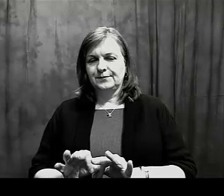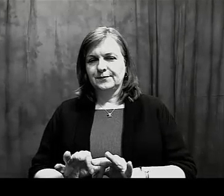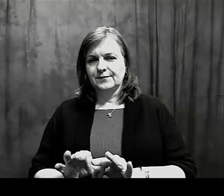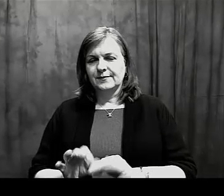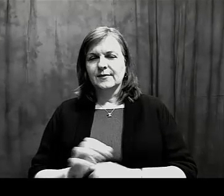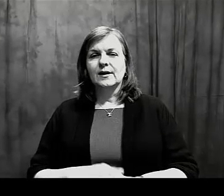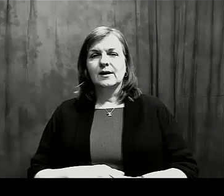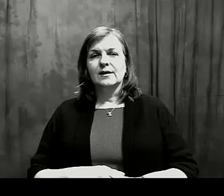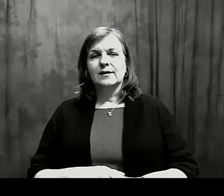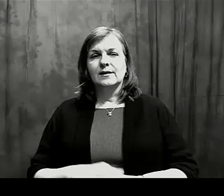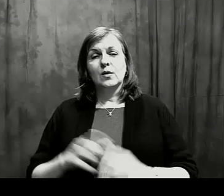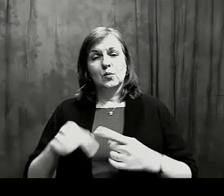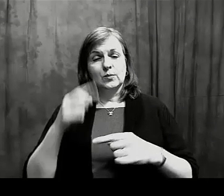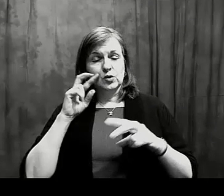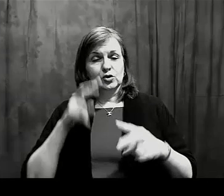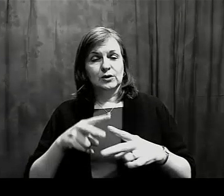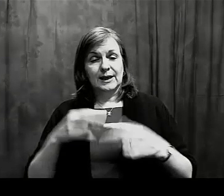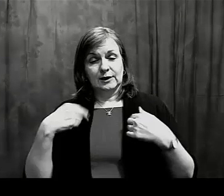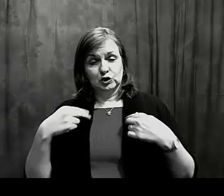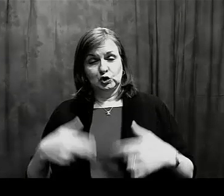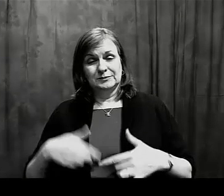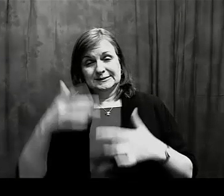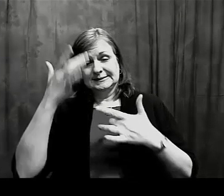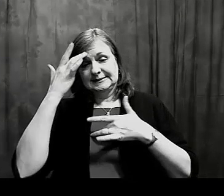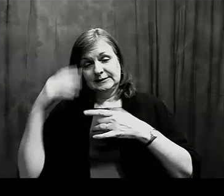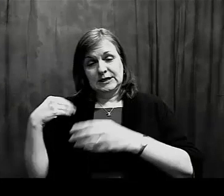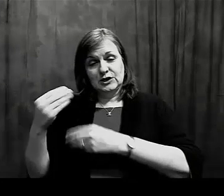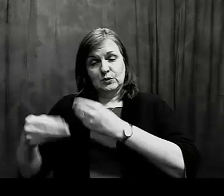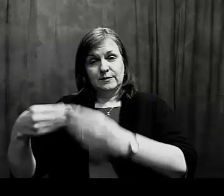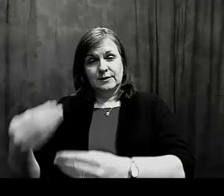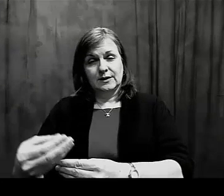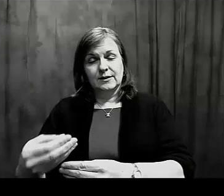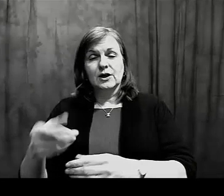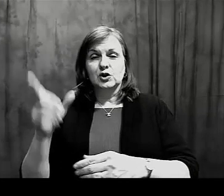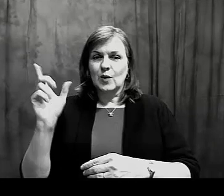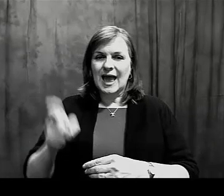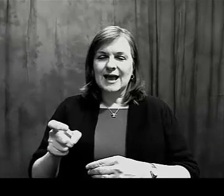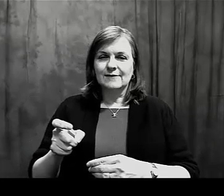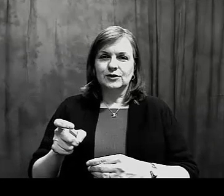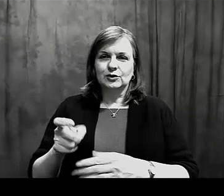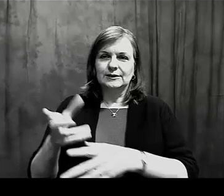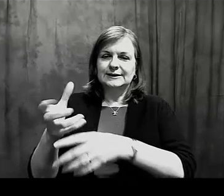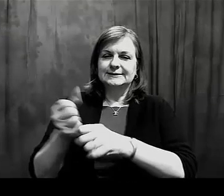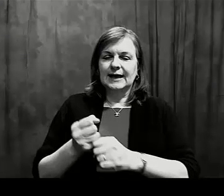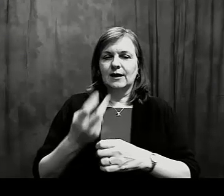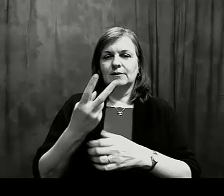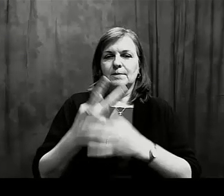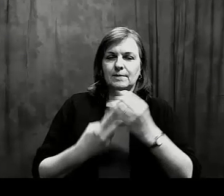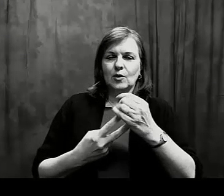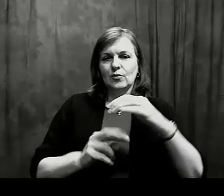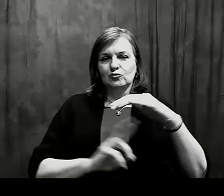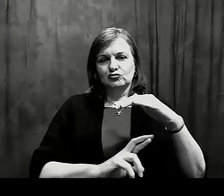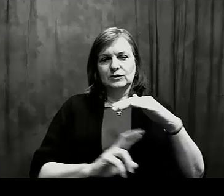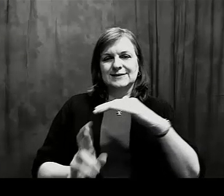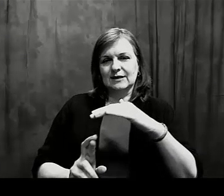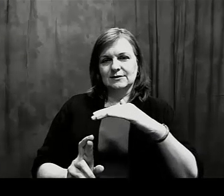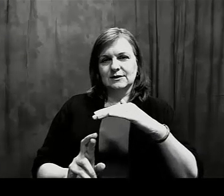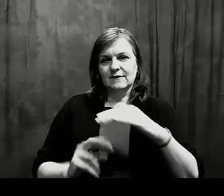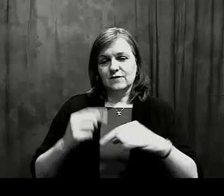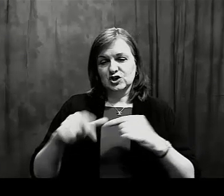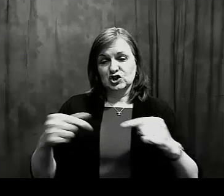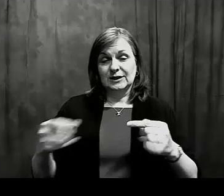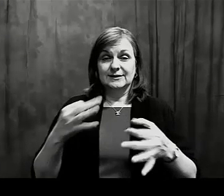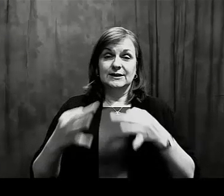So when we look at recessive inheritance of disorders in humans, you have to inherit